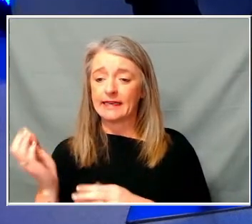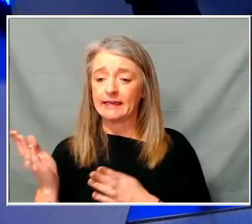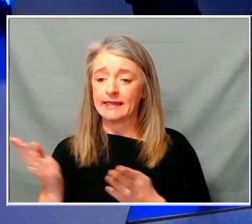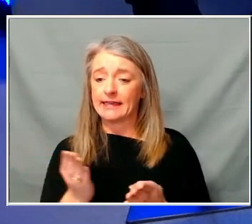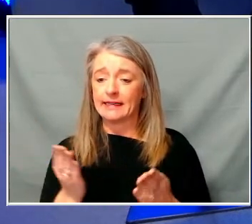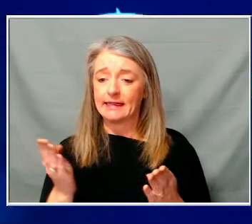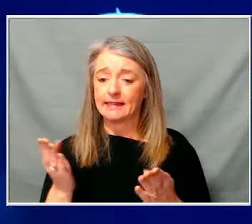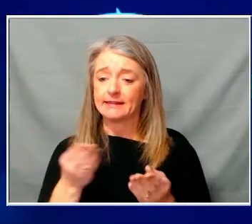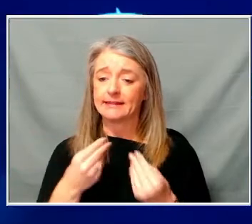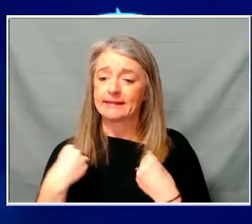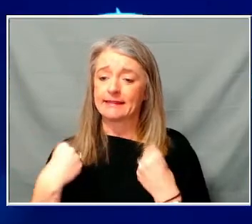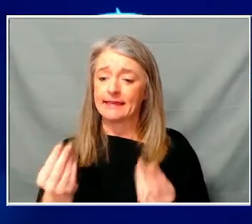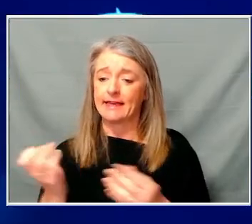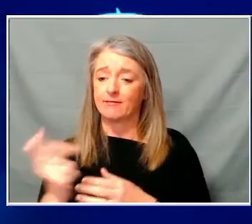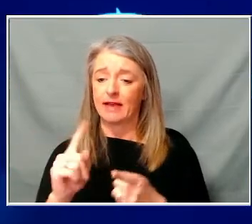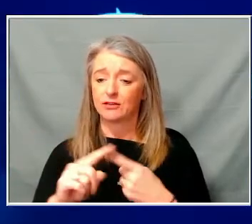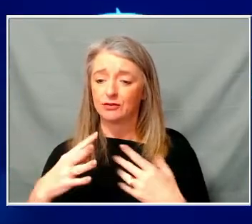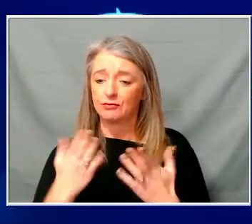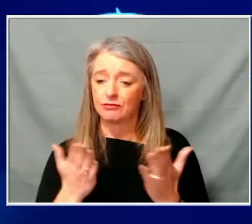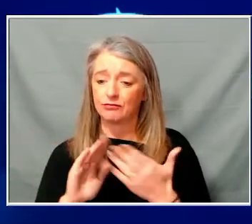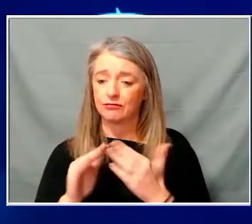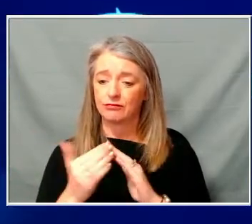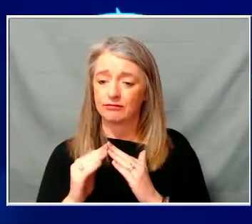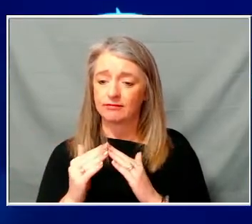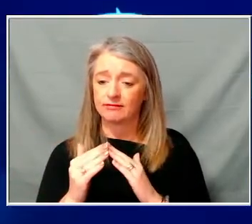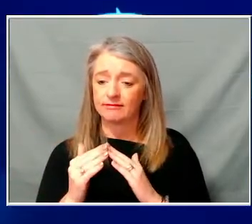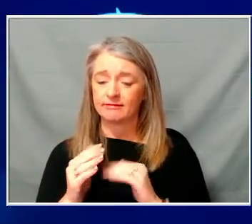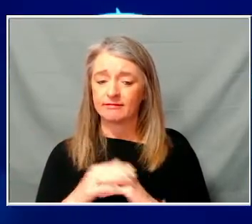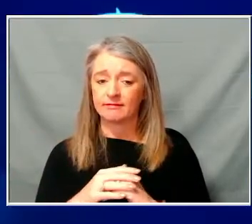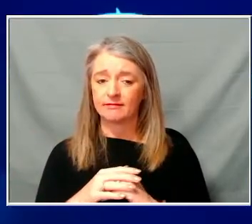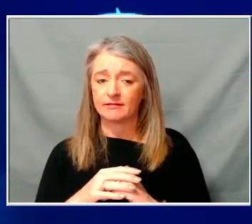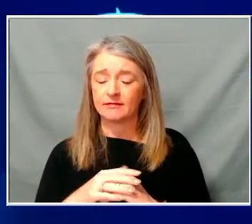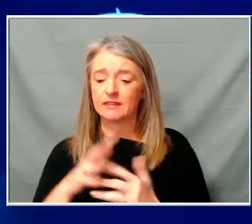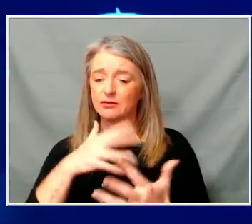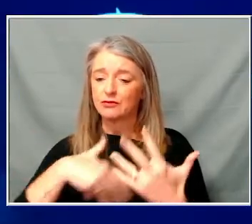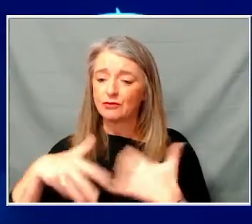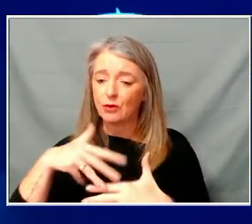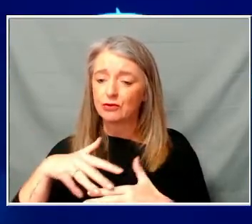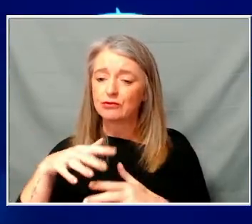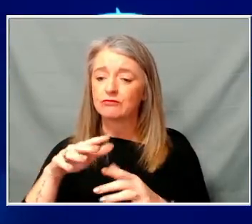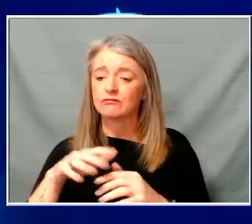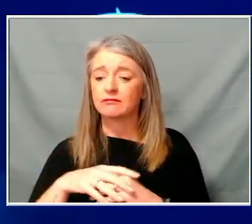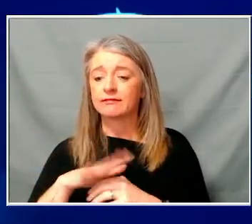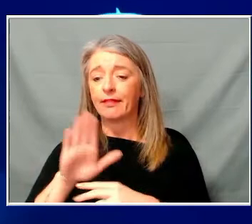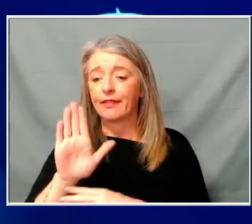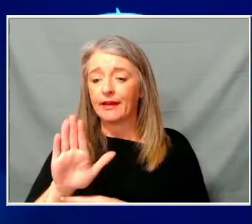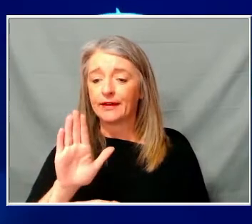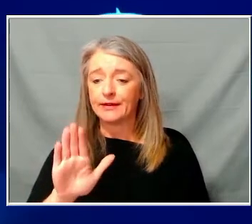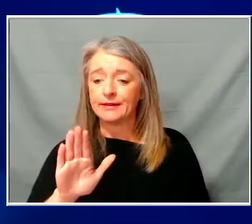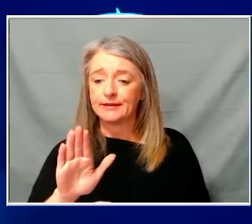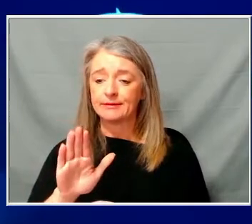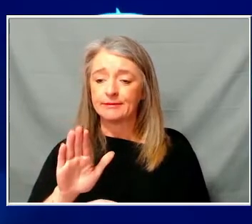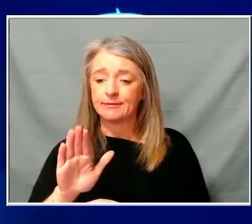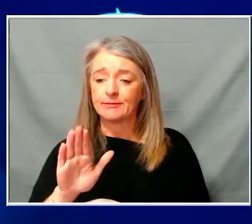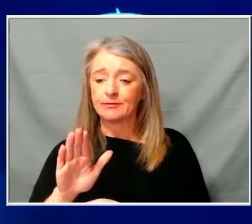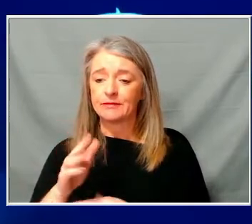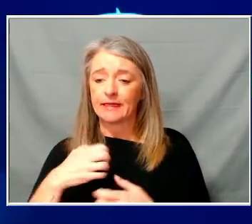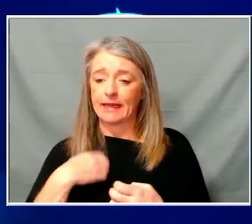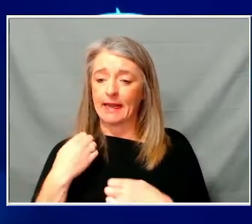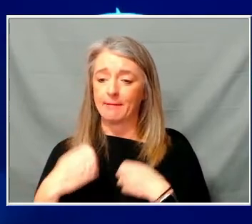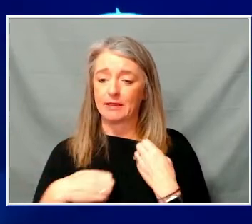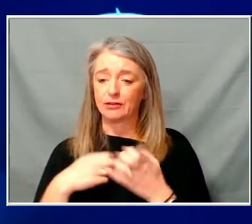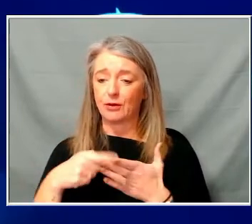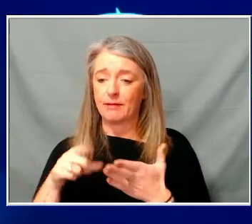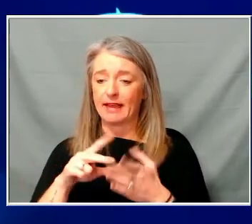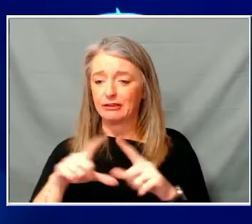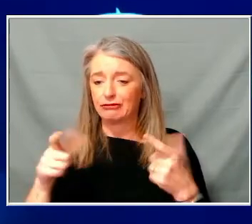It really, for a lot of our volunteers, it filled their cup. It was their social interaction. It was it's that emotional paycheck,